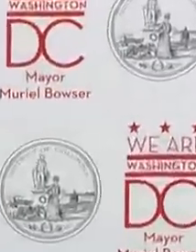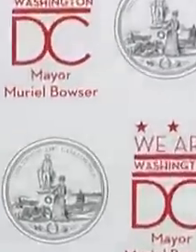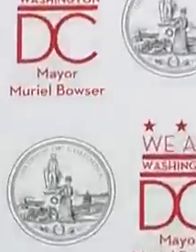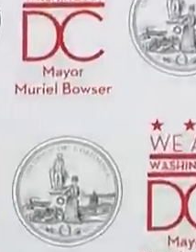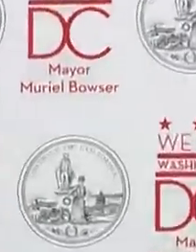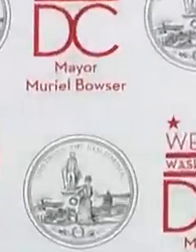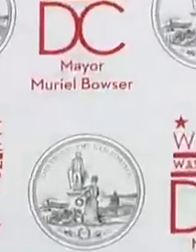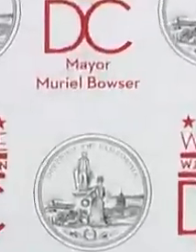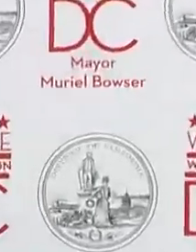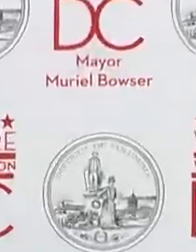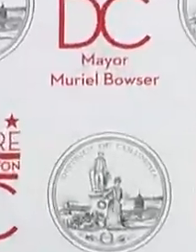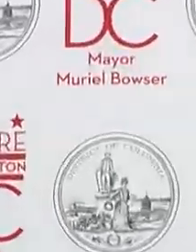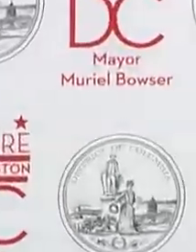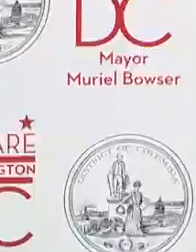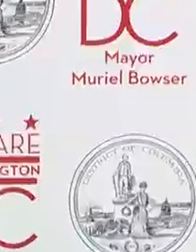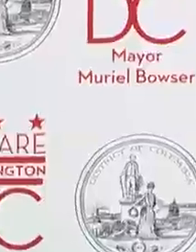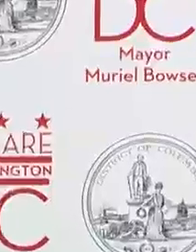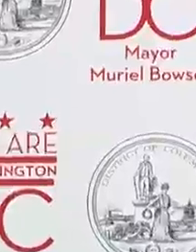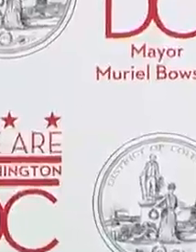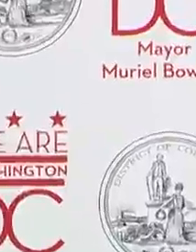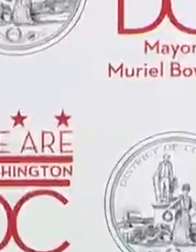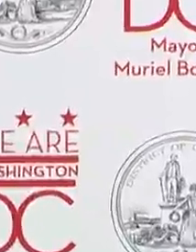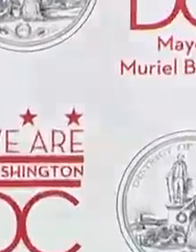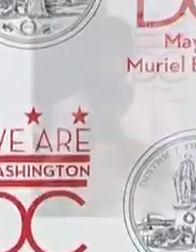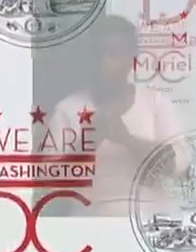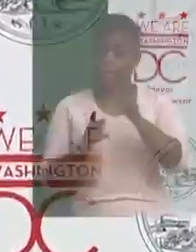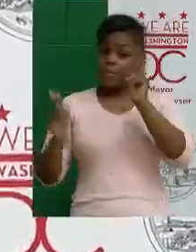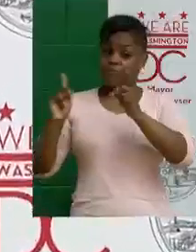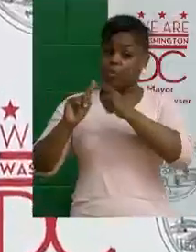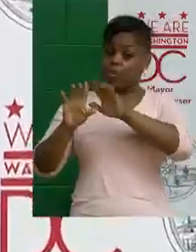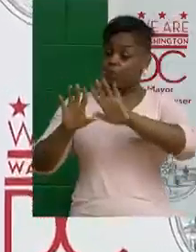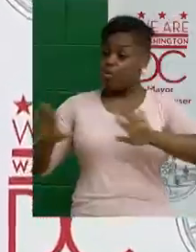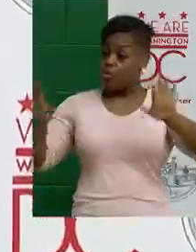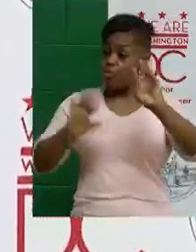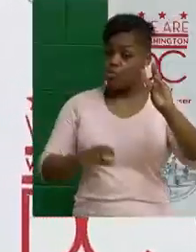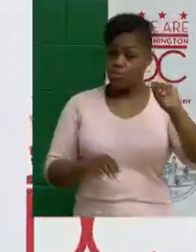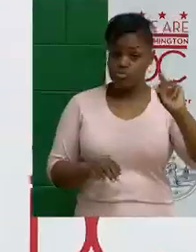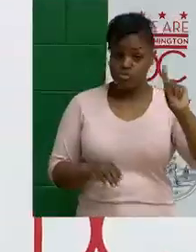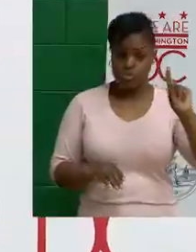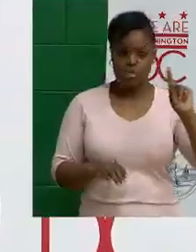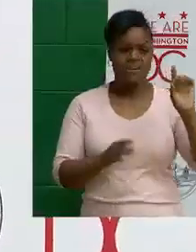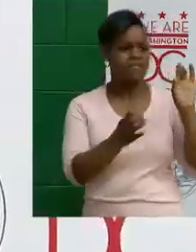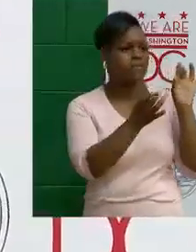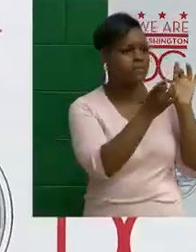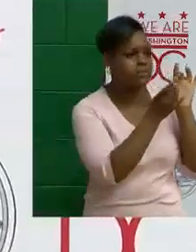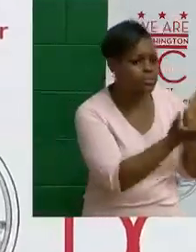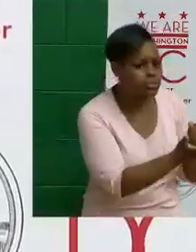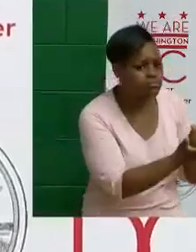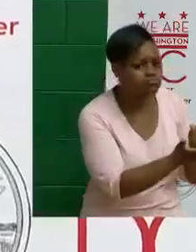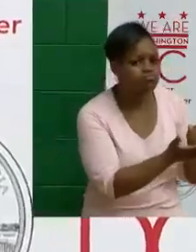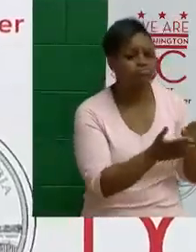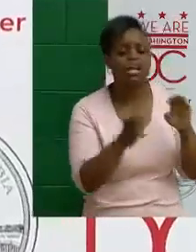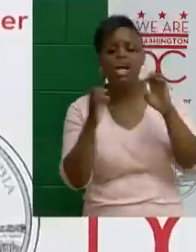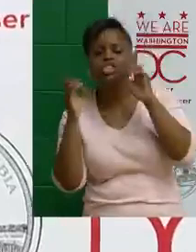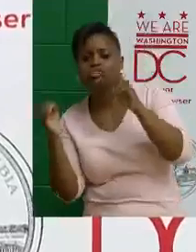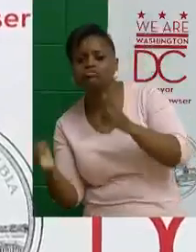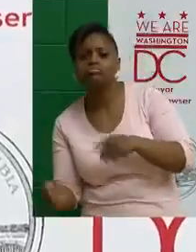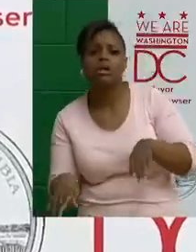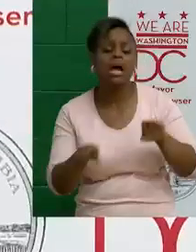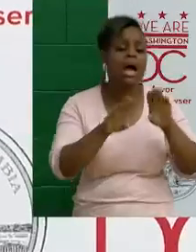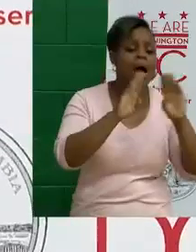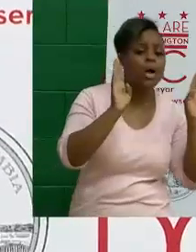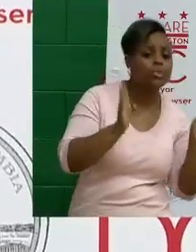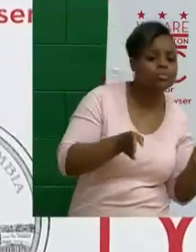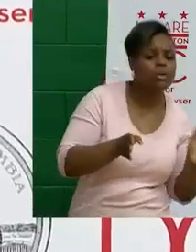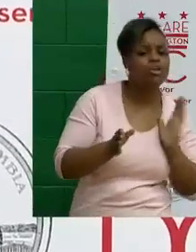wards. We want to make sure that we're addressing issues like education, housing, but we're also representing our values. And so today you'll